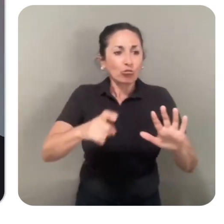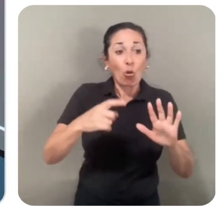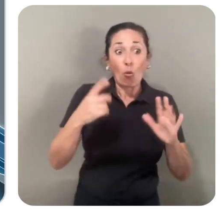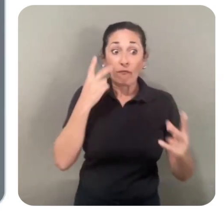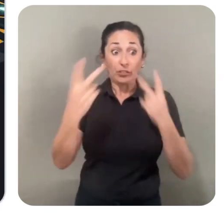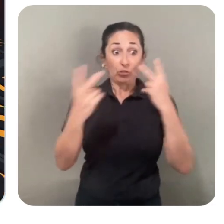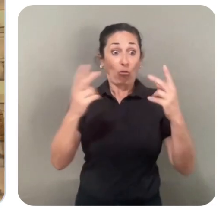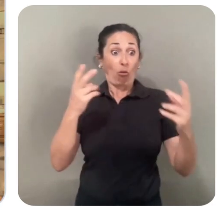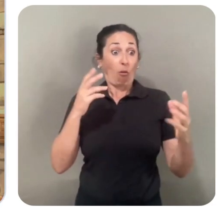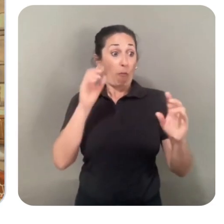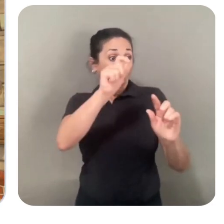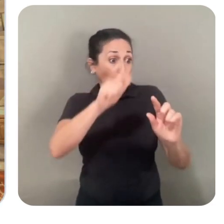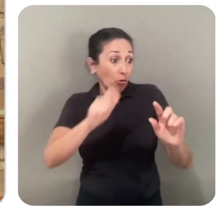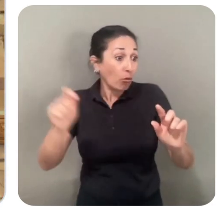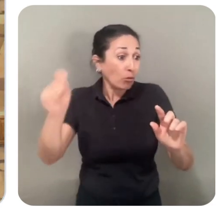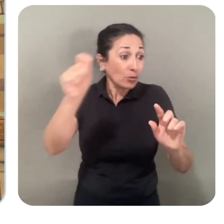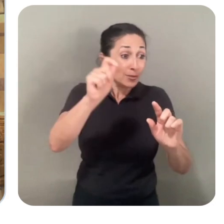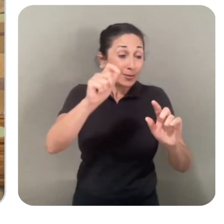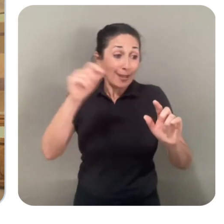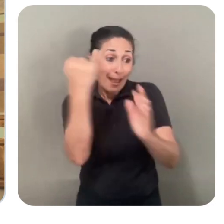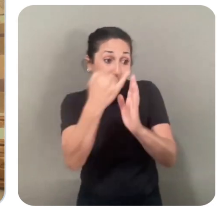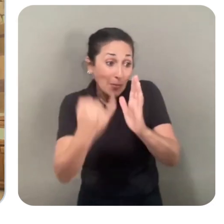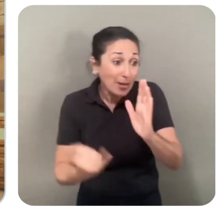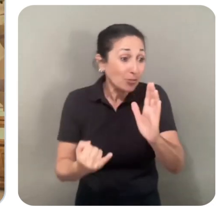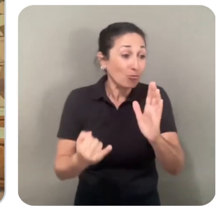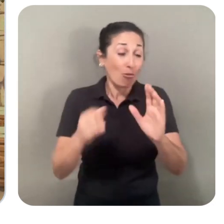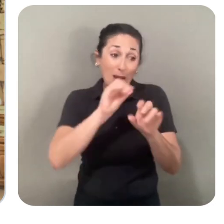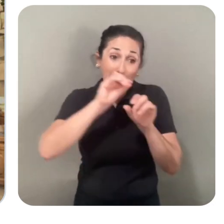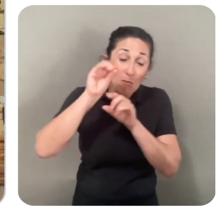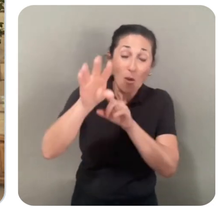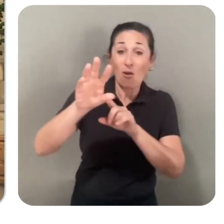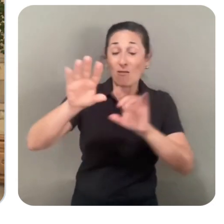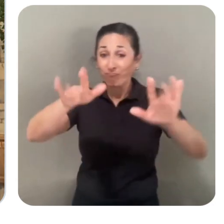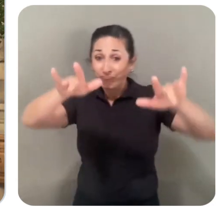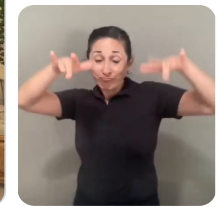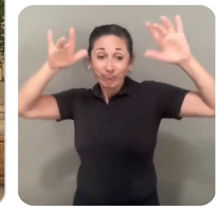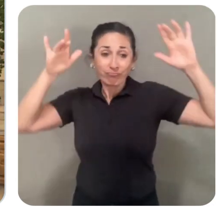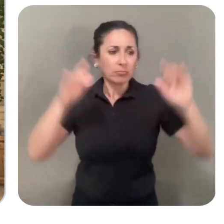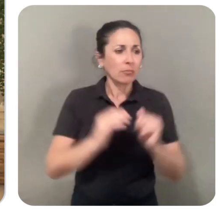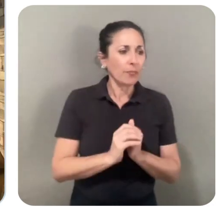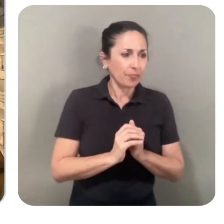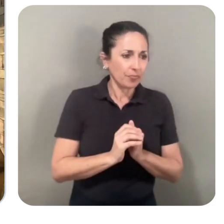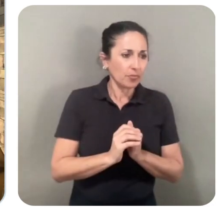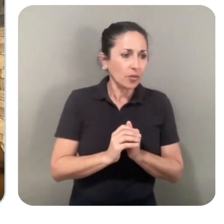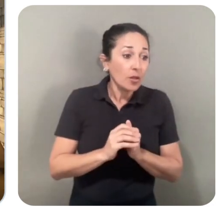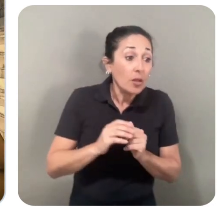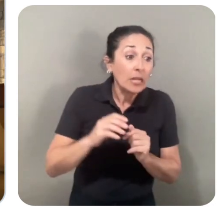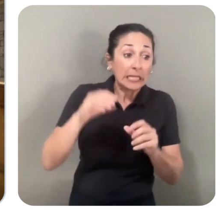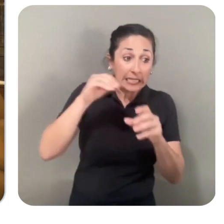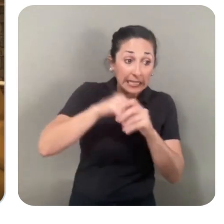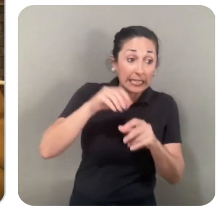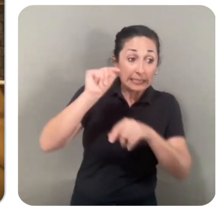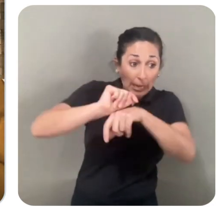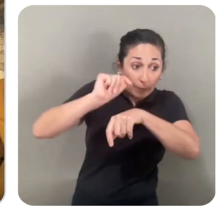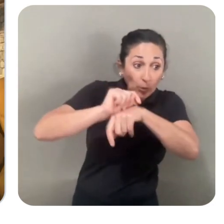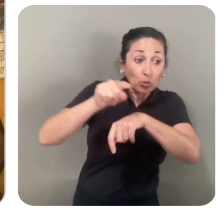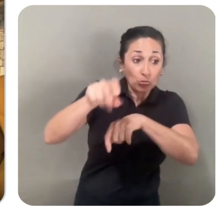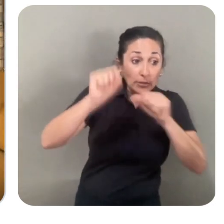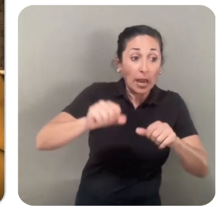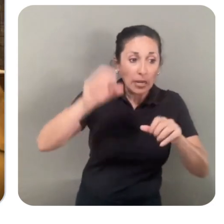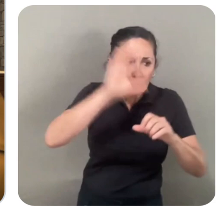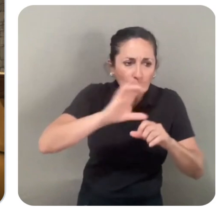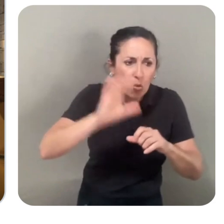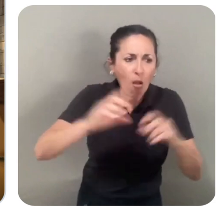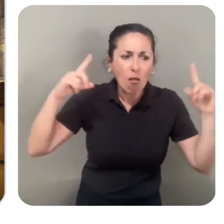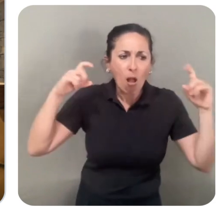resolution. In Eye of the Temple, you can explore a complex, interconnected world with 0 loading screens.